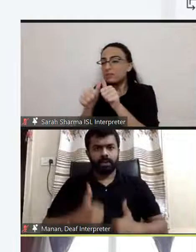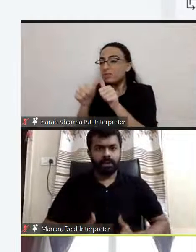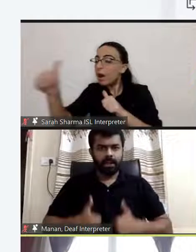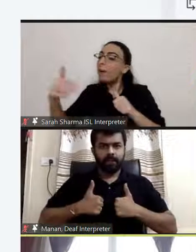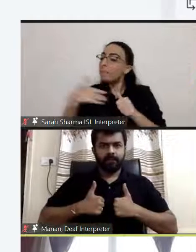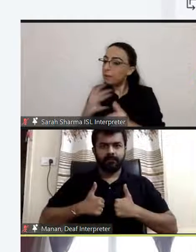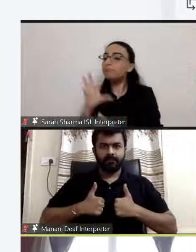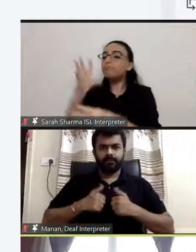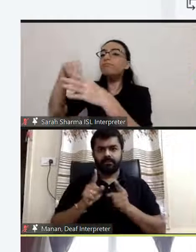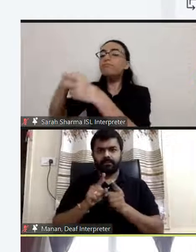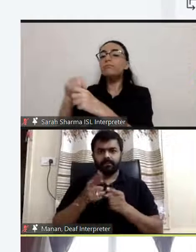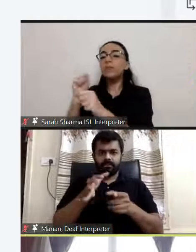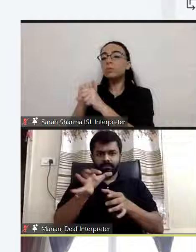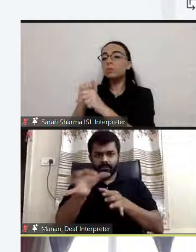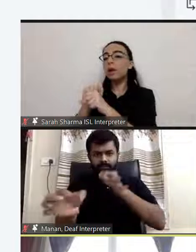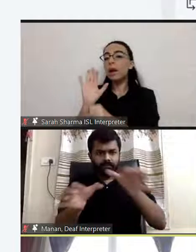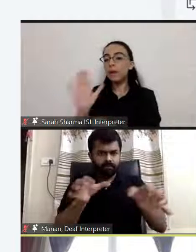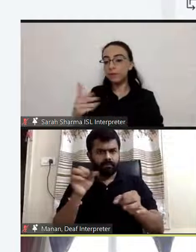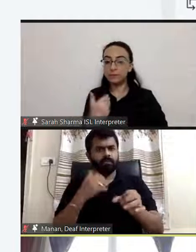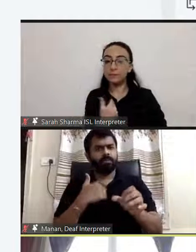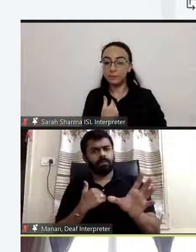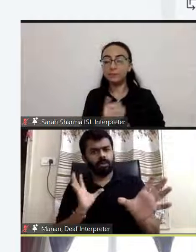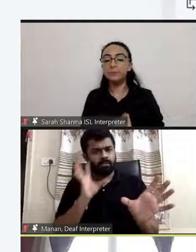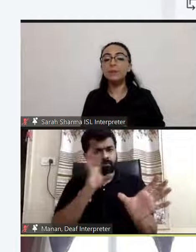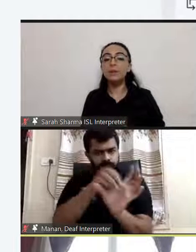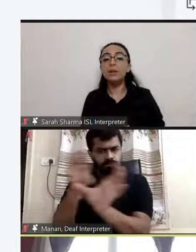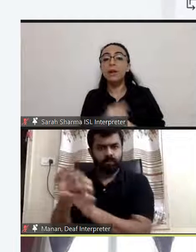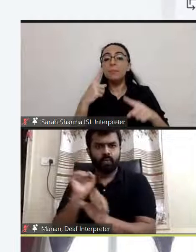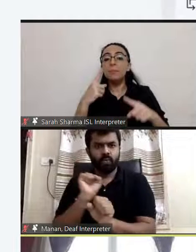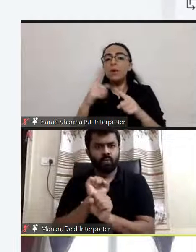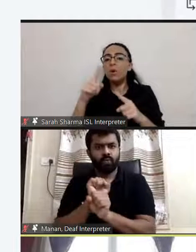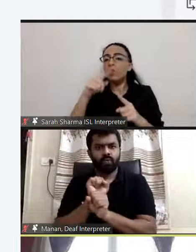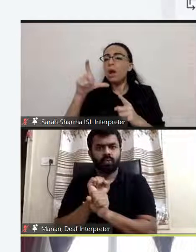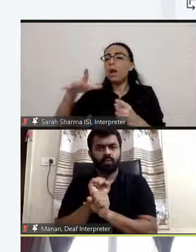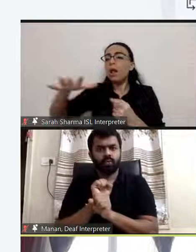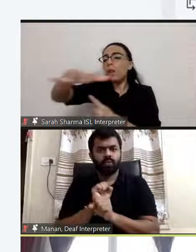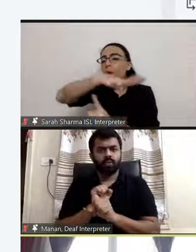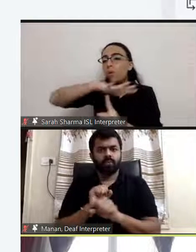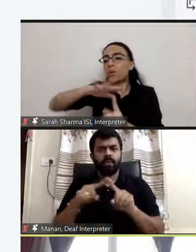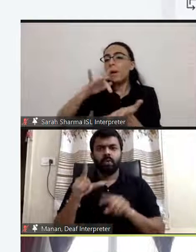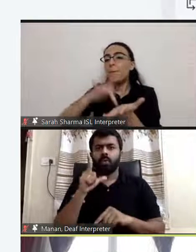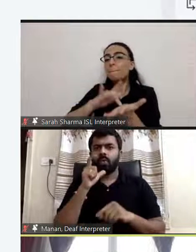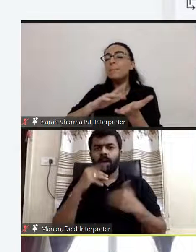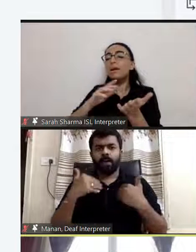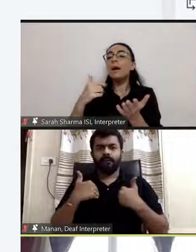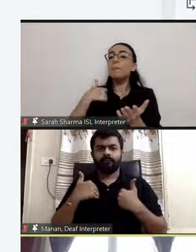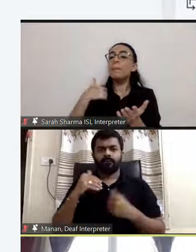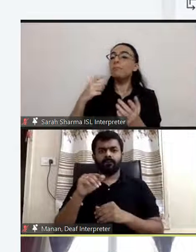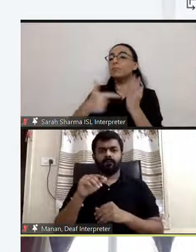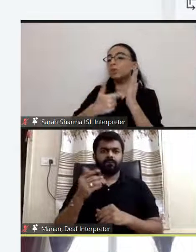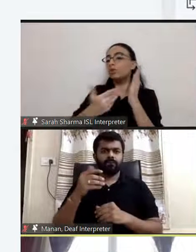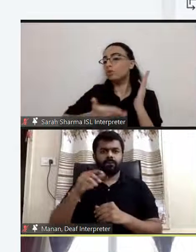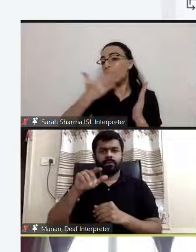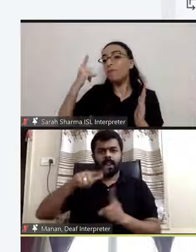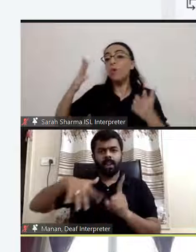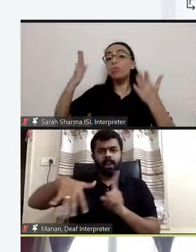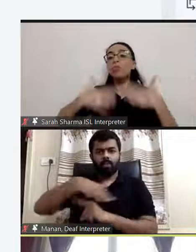the local authority in the human rights-based approach,